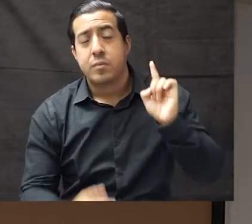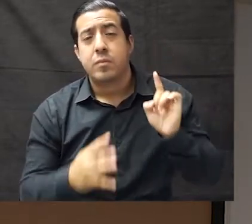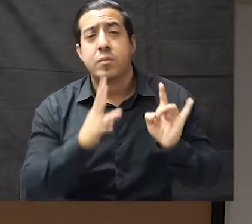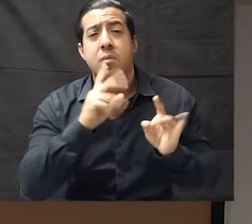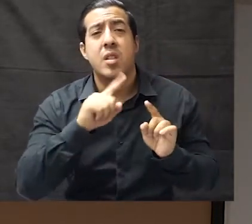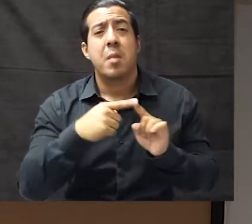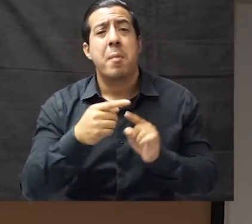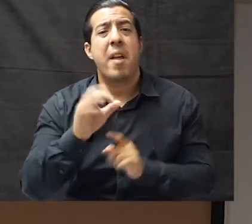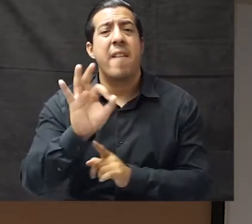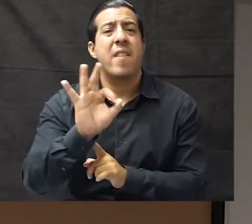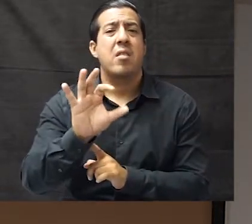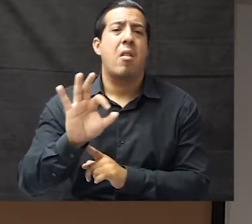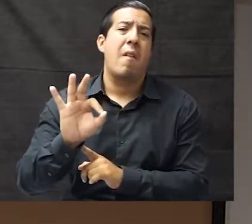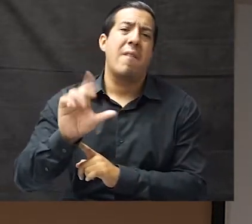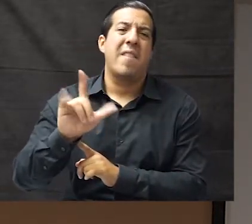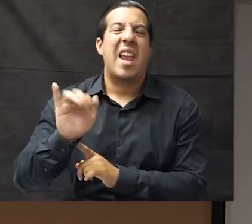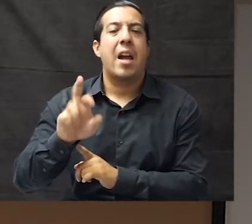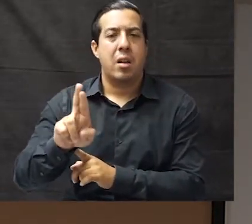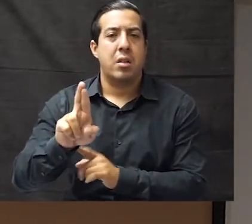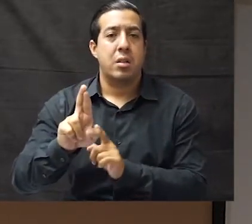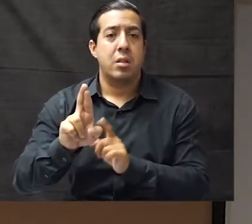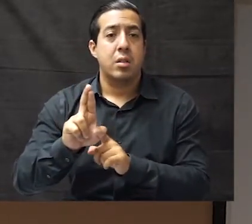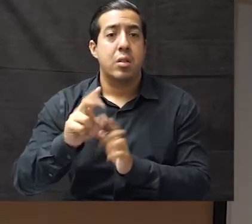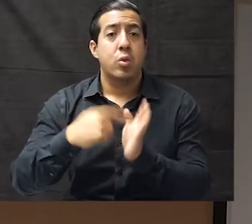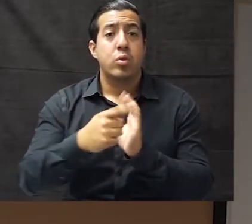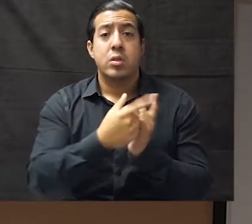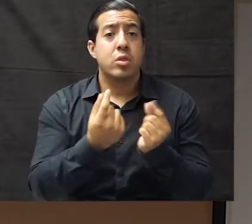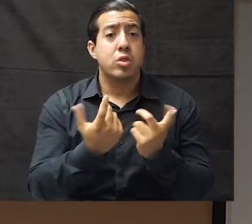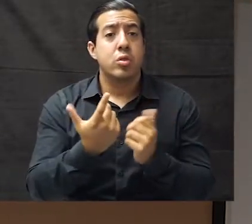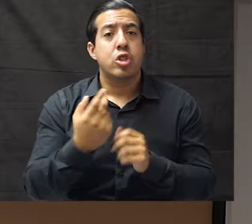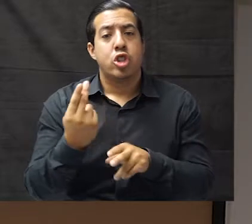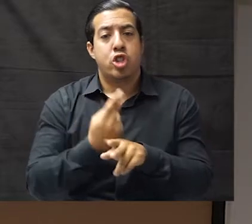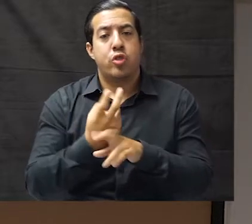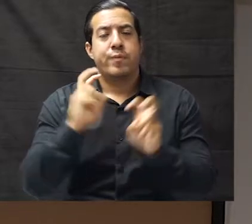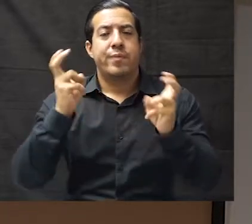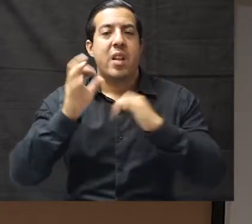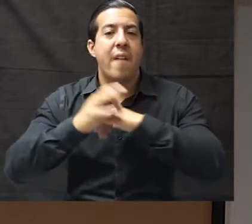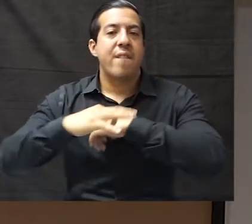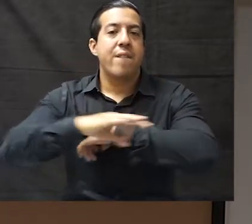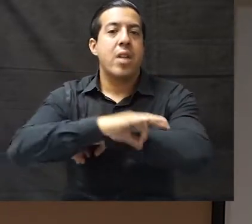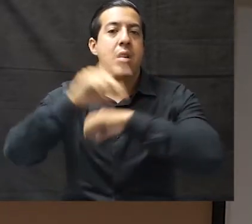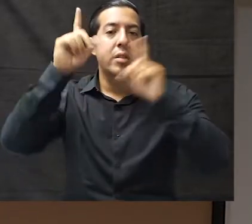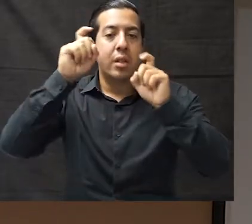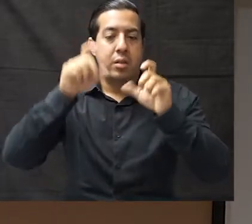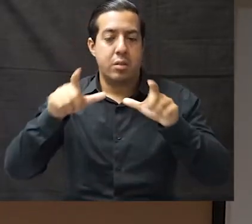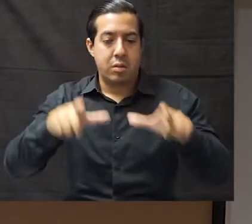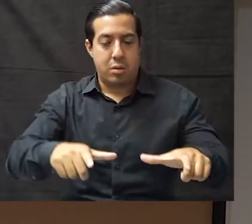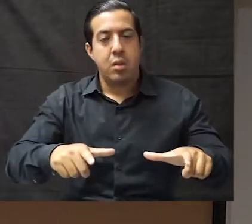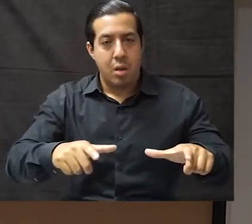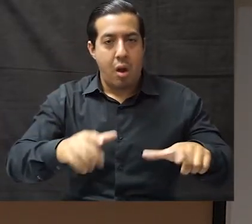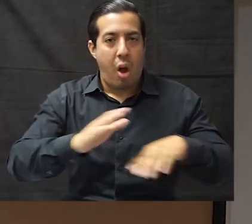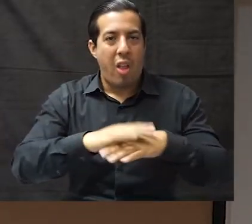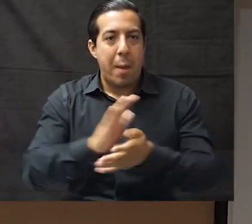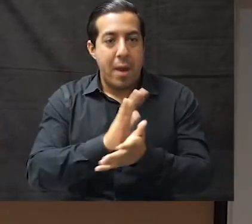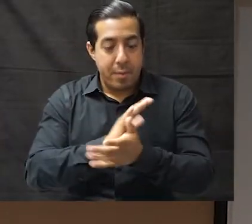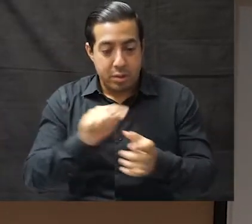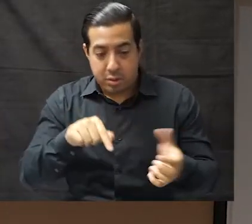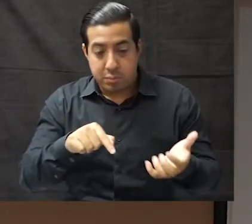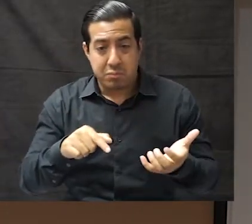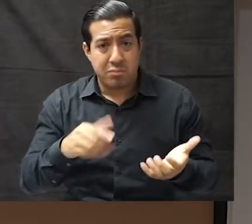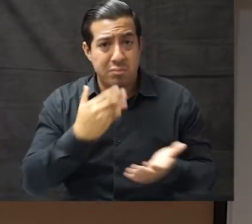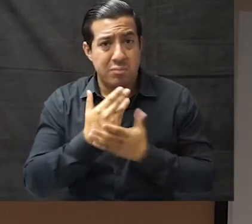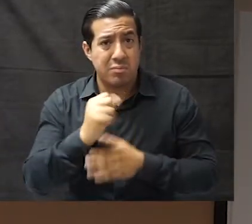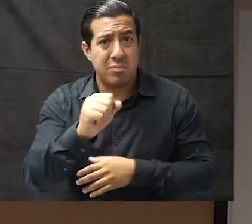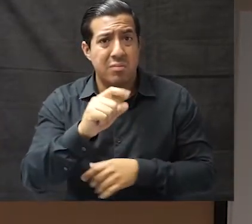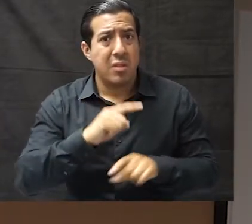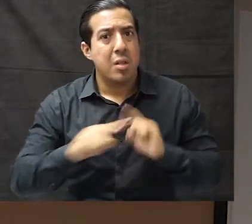look identical. They react the same. And there actually is a color difference there, but we got about half